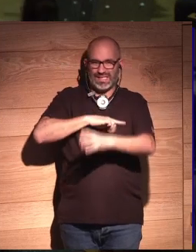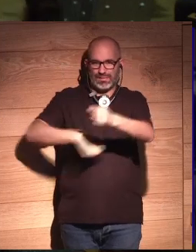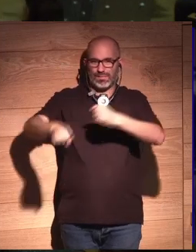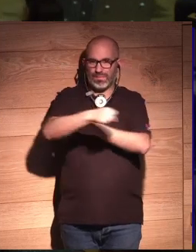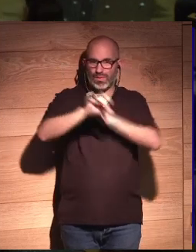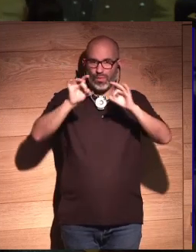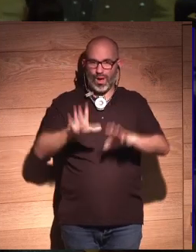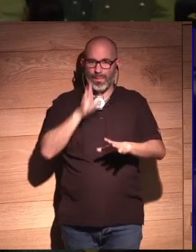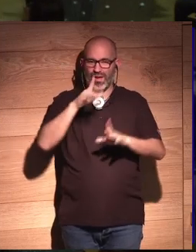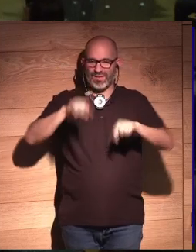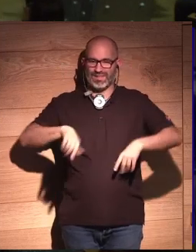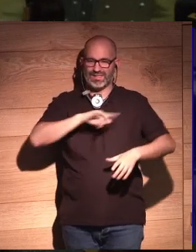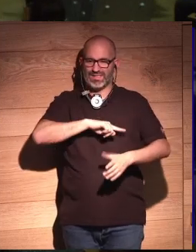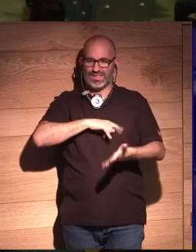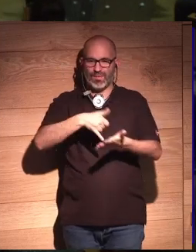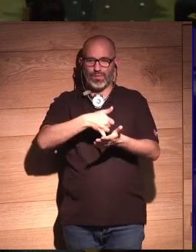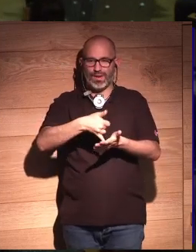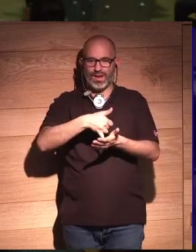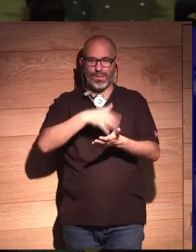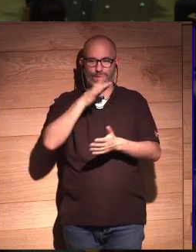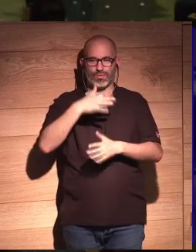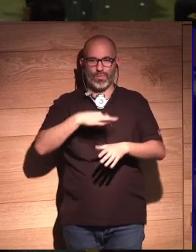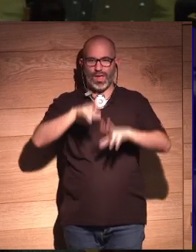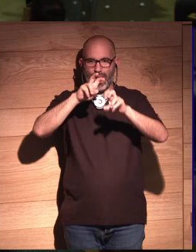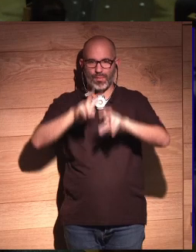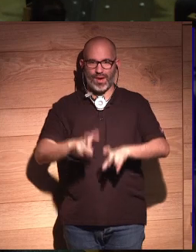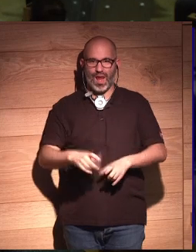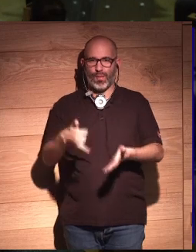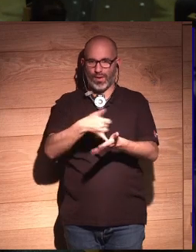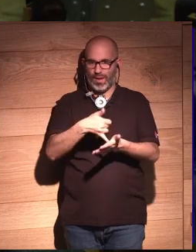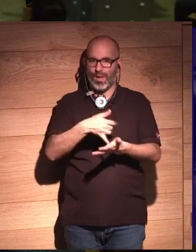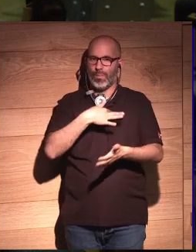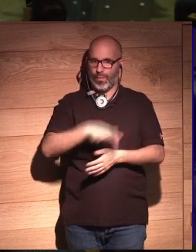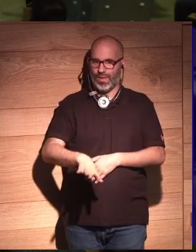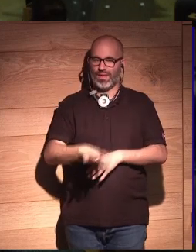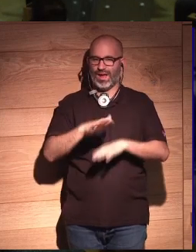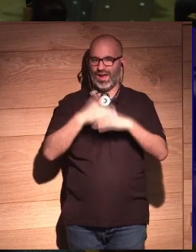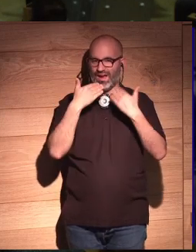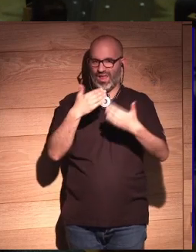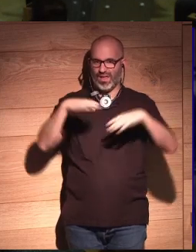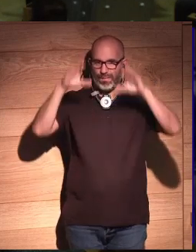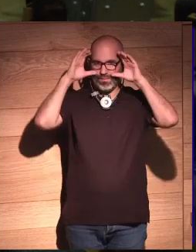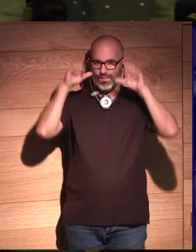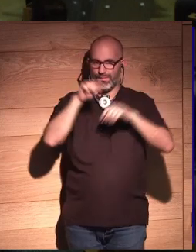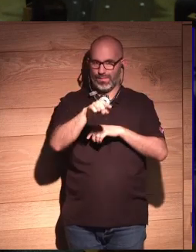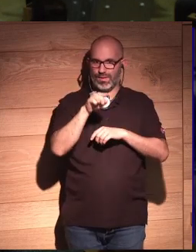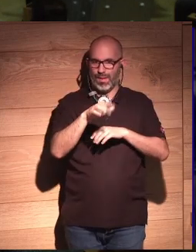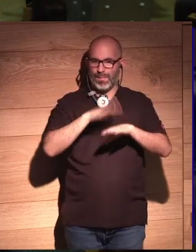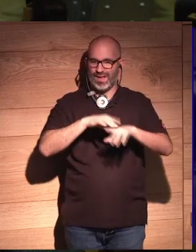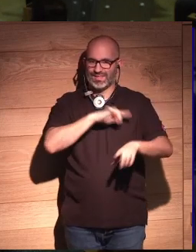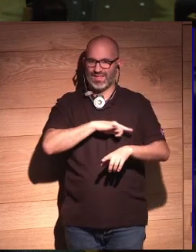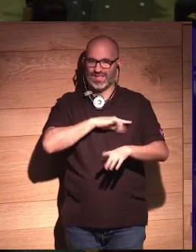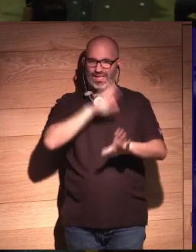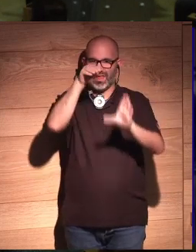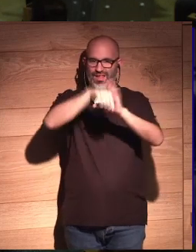vulnerability throughout basically being forced into that vulnerability. Because I believe that privileged people, you're